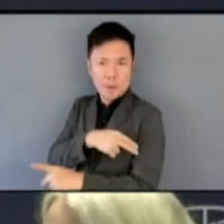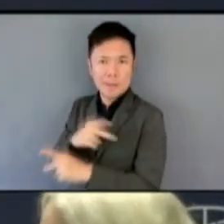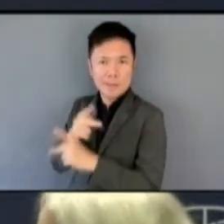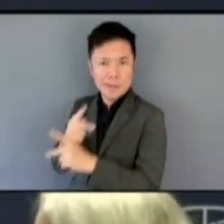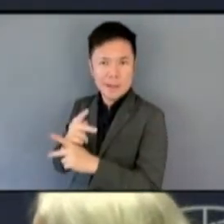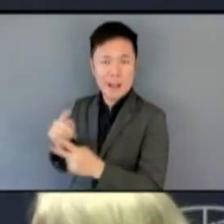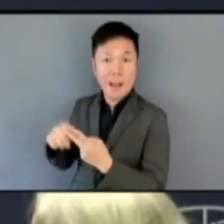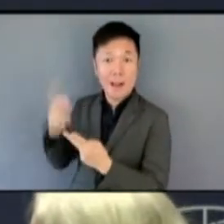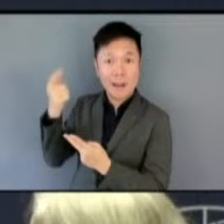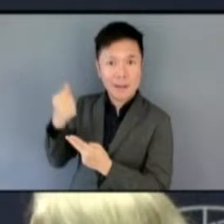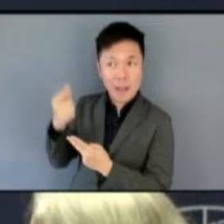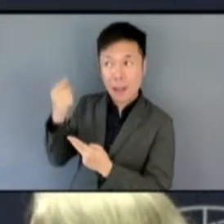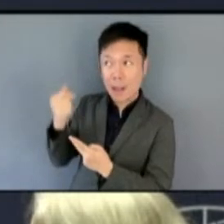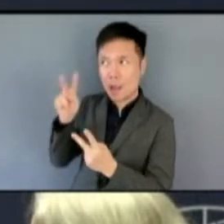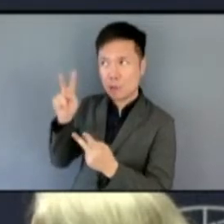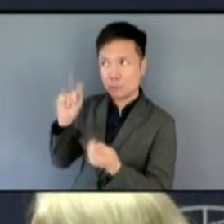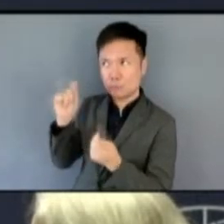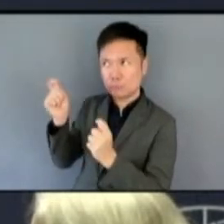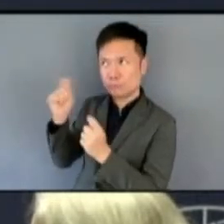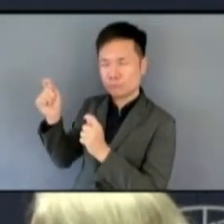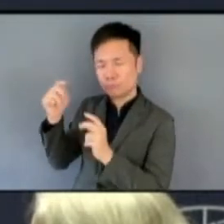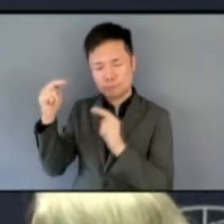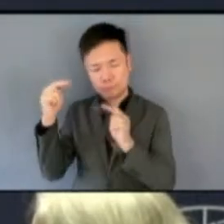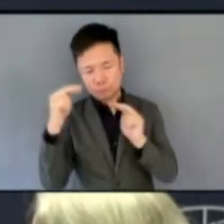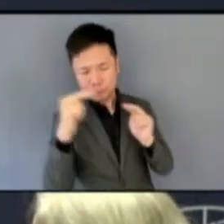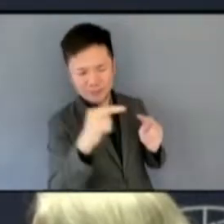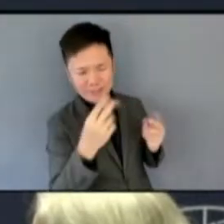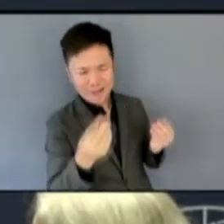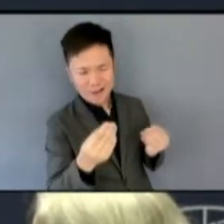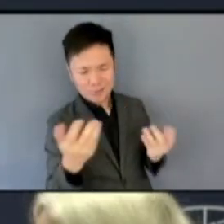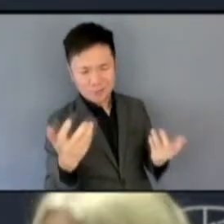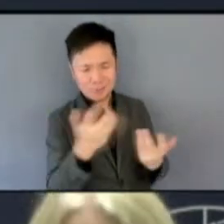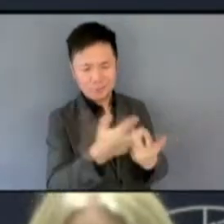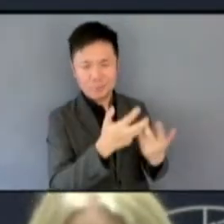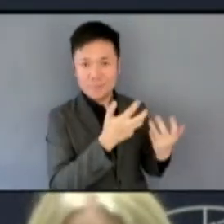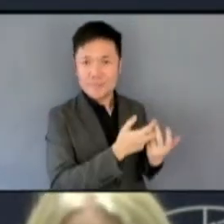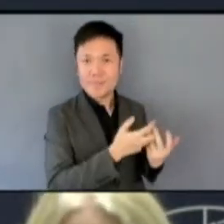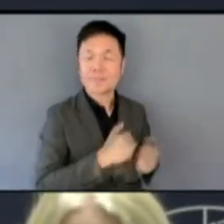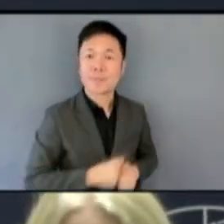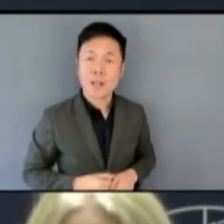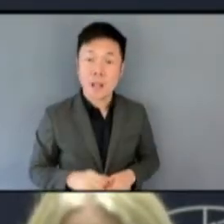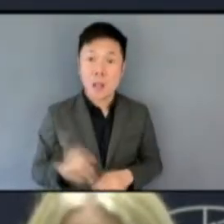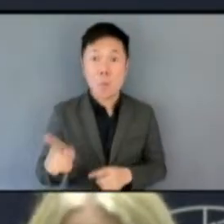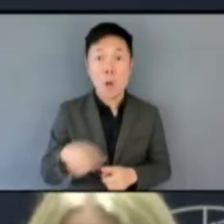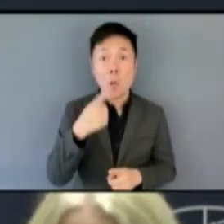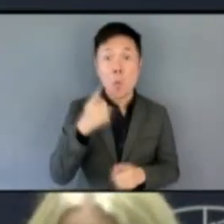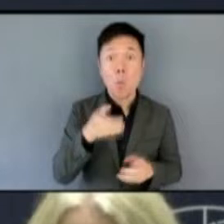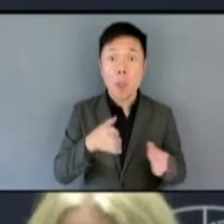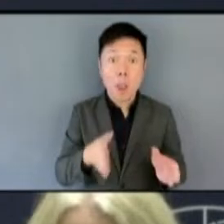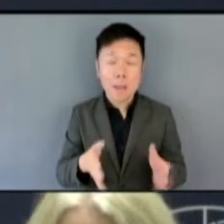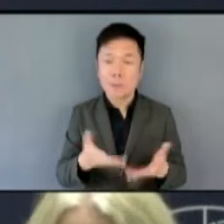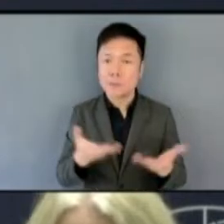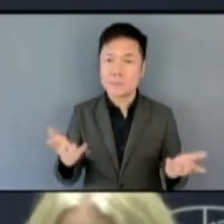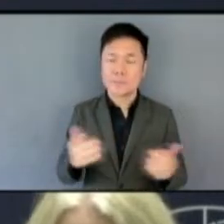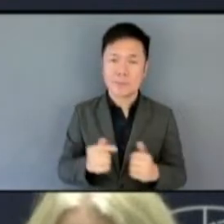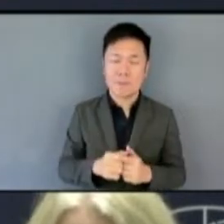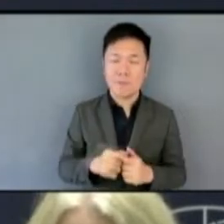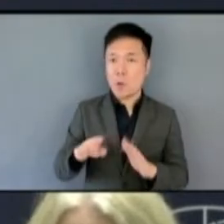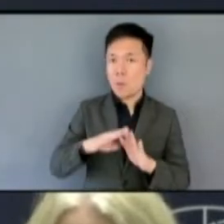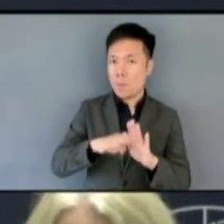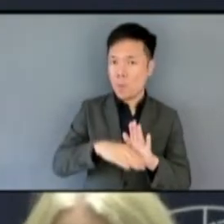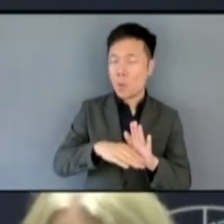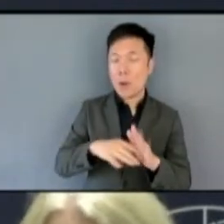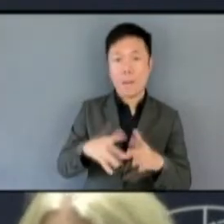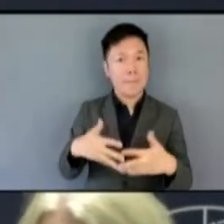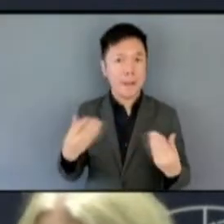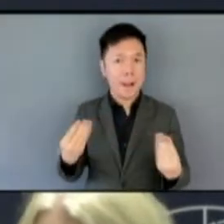systems as well need to look at this actually much more closely. I don't have a specific prescription in terms of the programs that work particularly well,